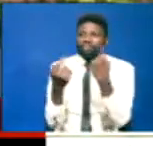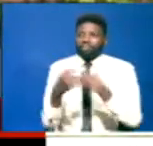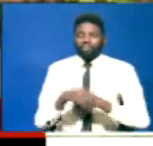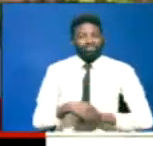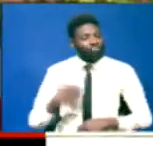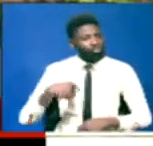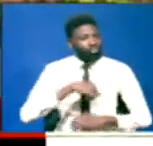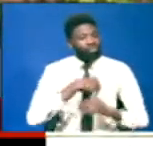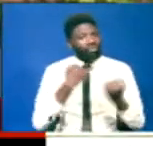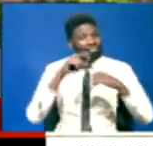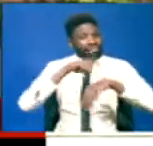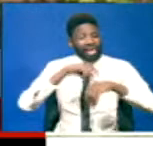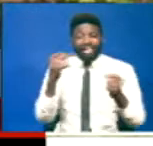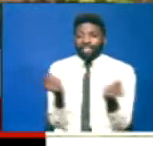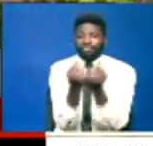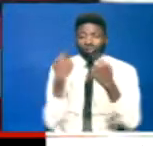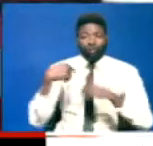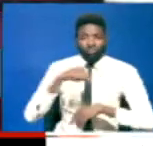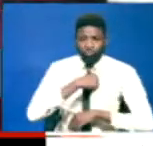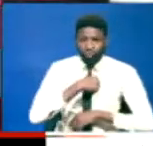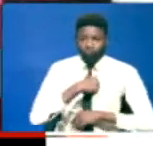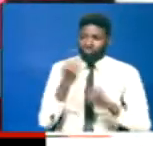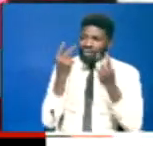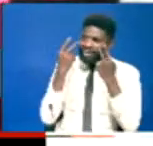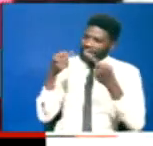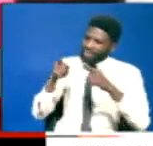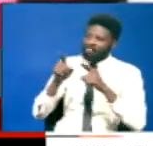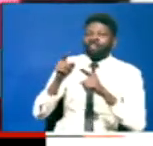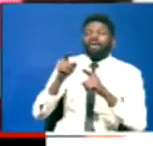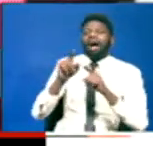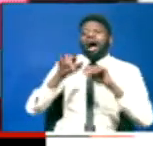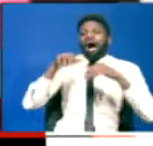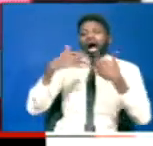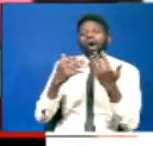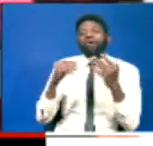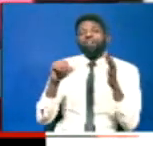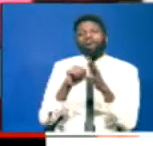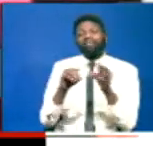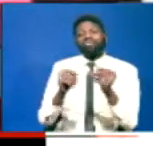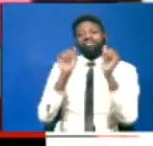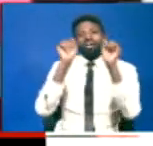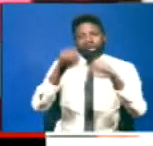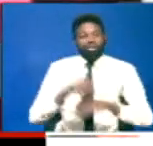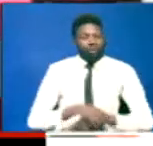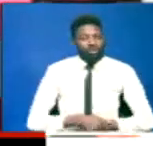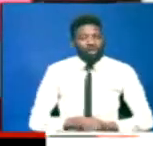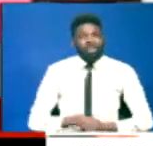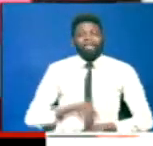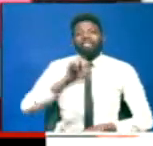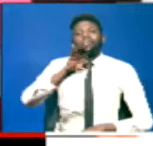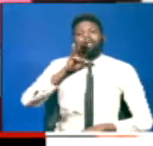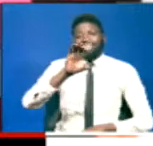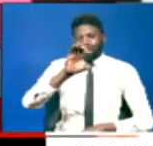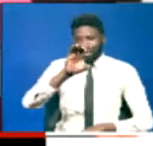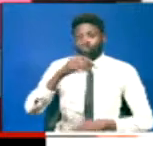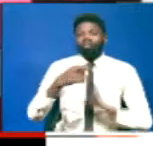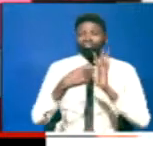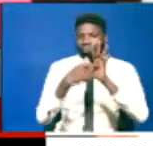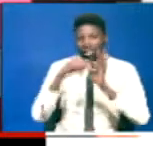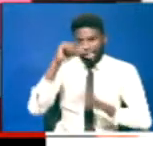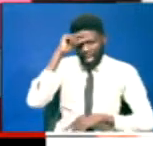the best out of them towards responding to a solution. CBC is the government stamp on innovation and